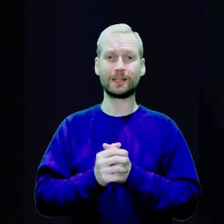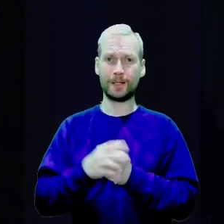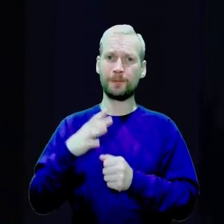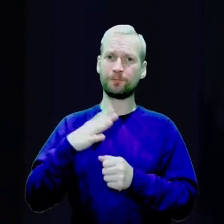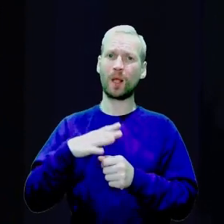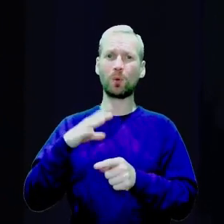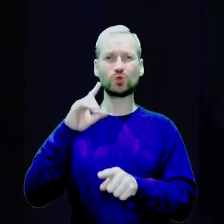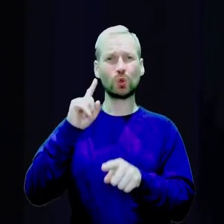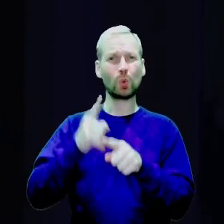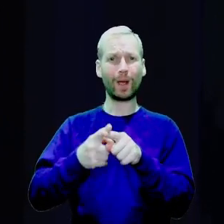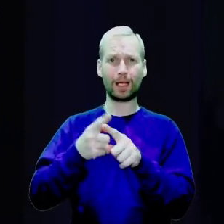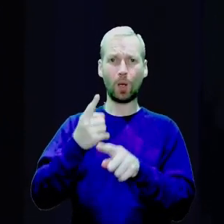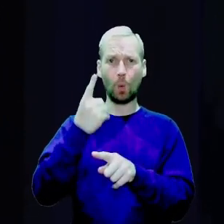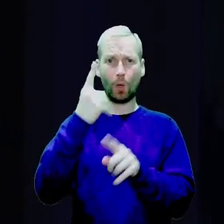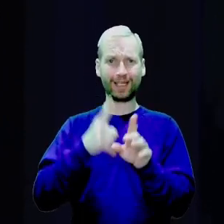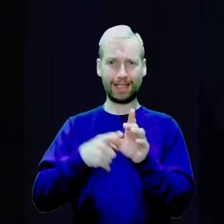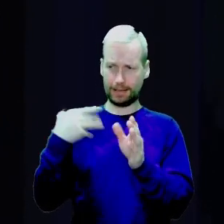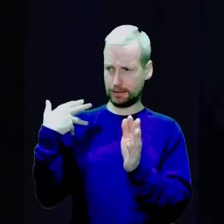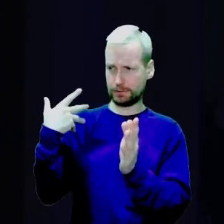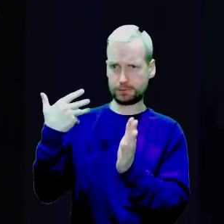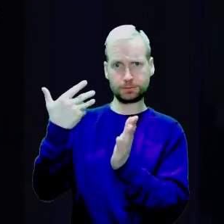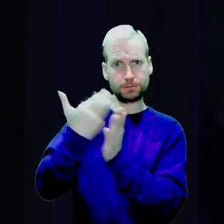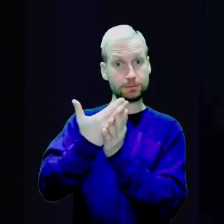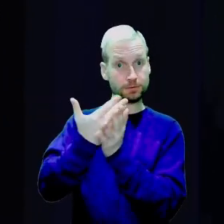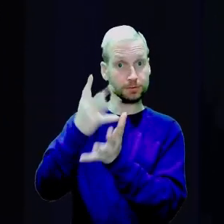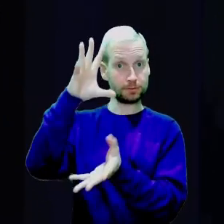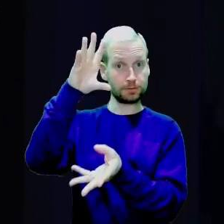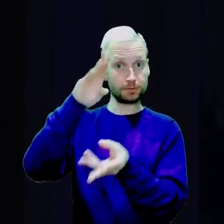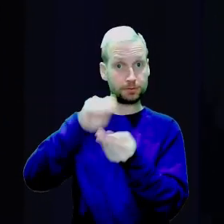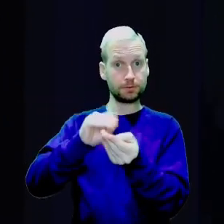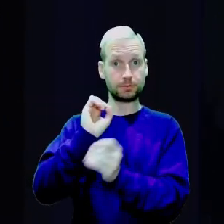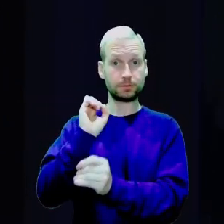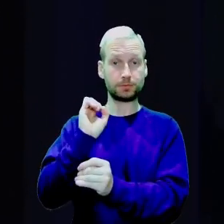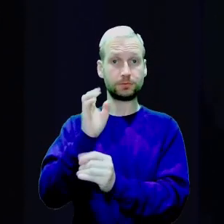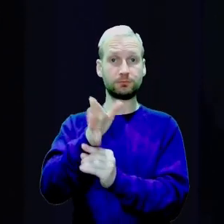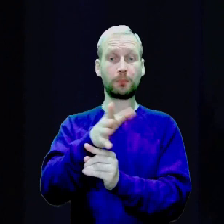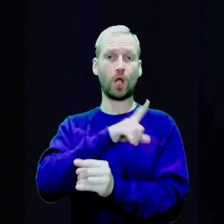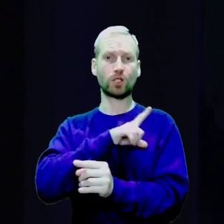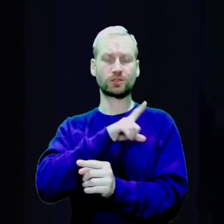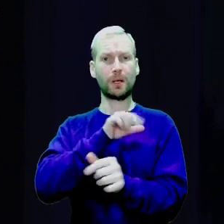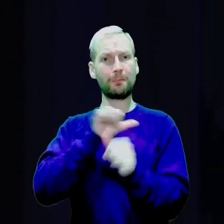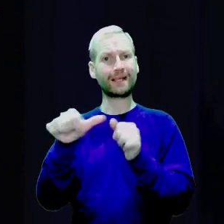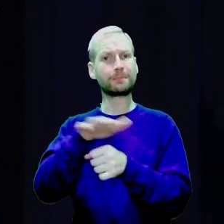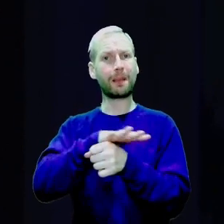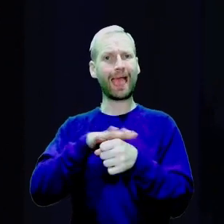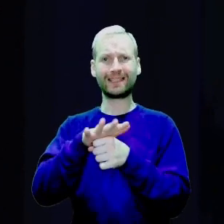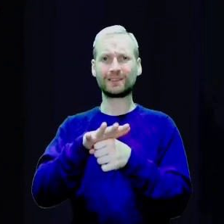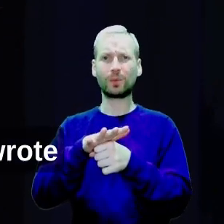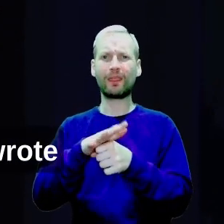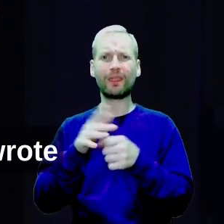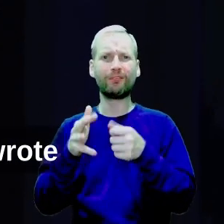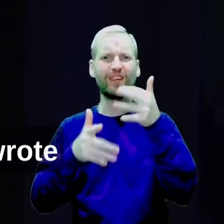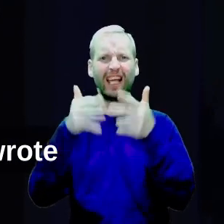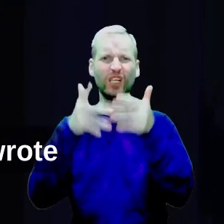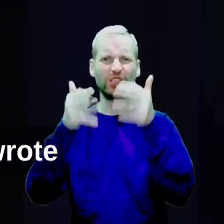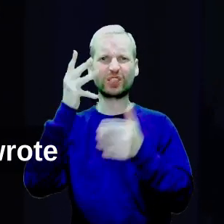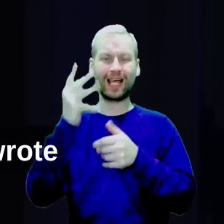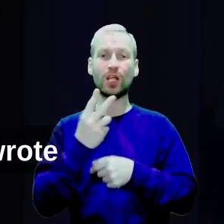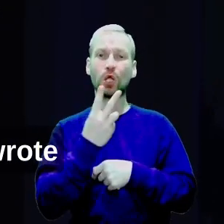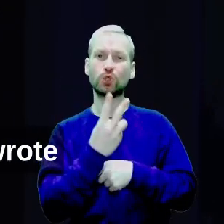to do a quick overview of the last year. So I thought, what better place to start than with the numbers? We